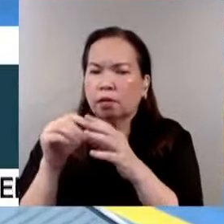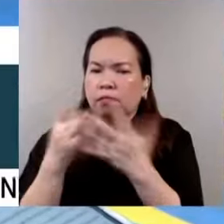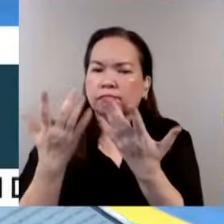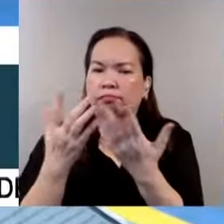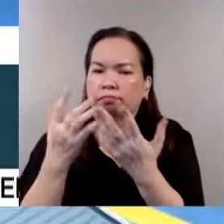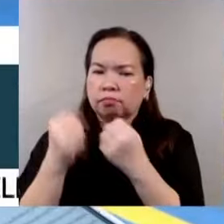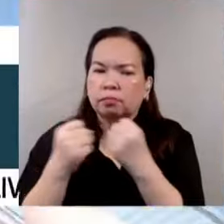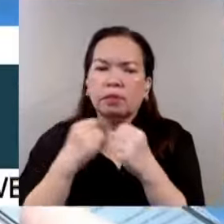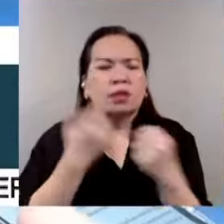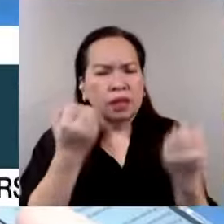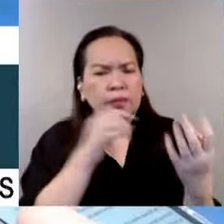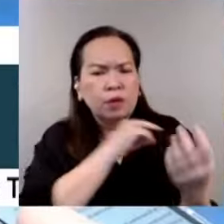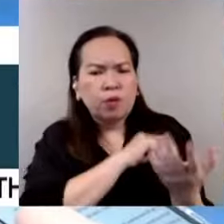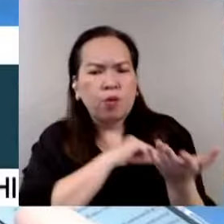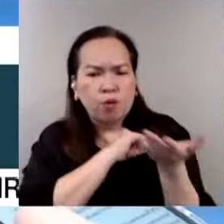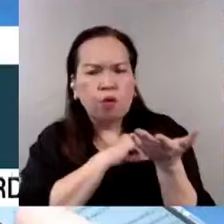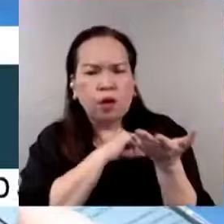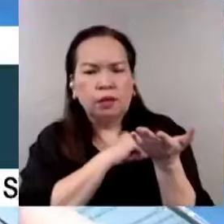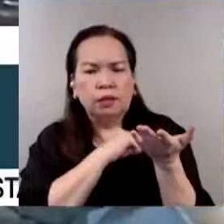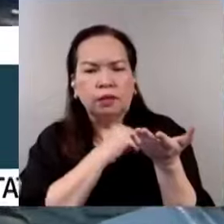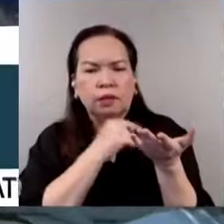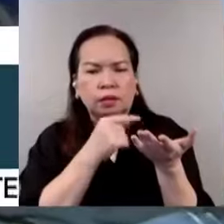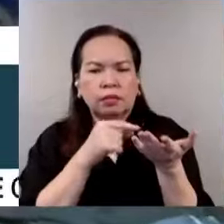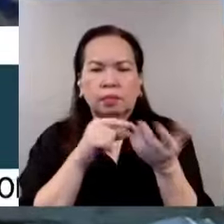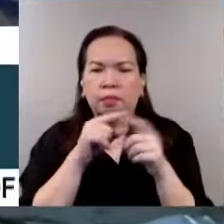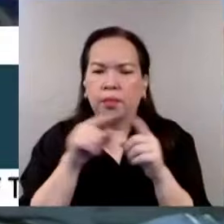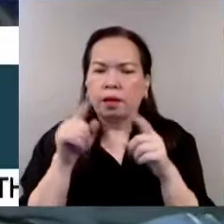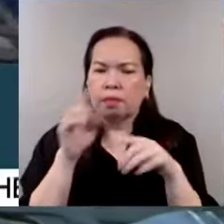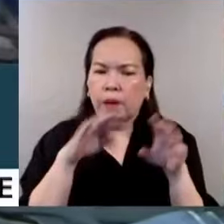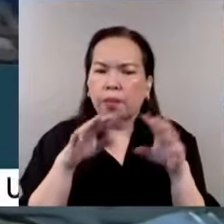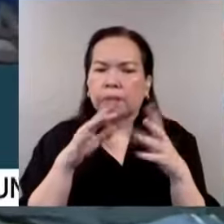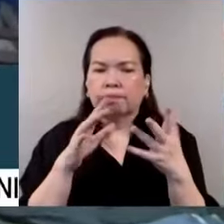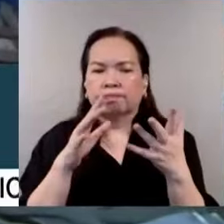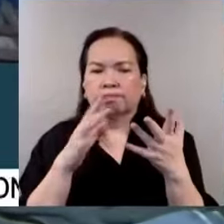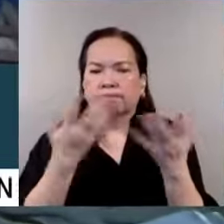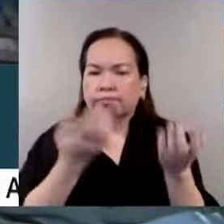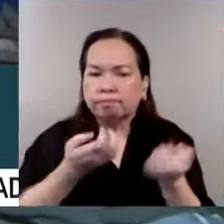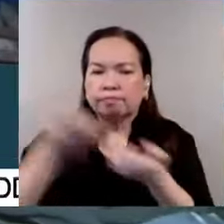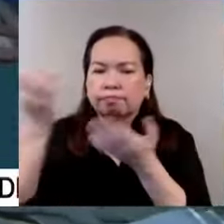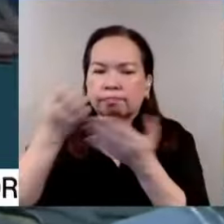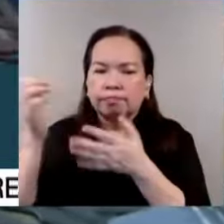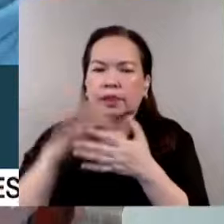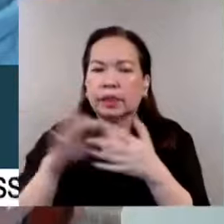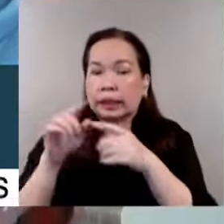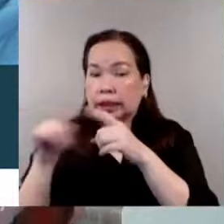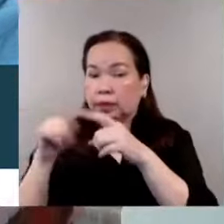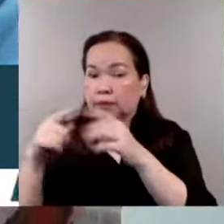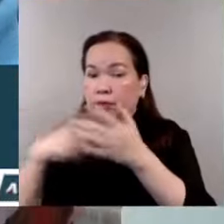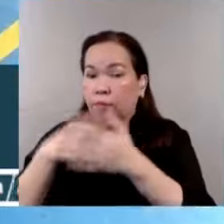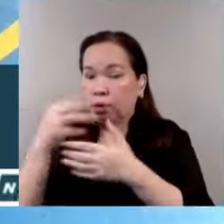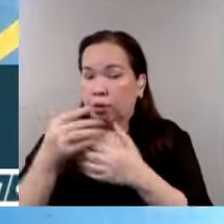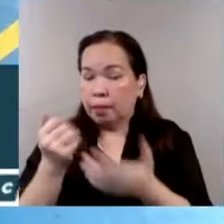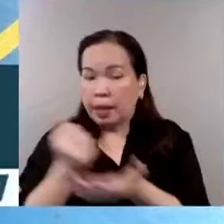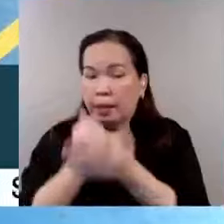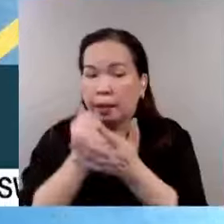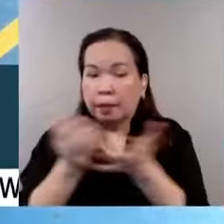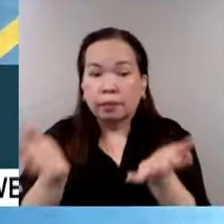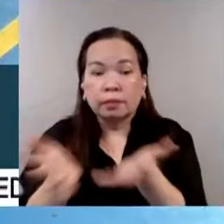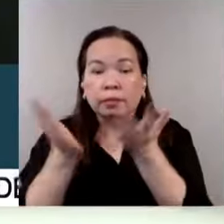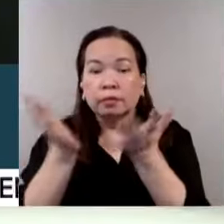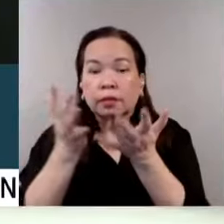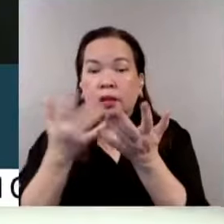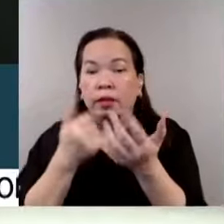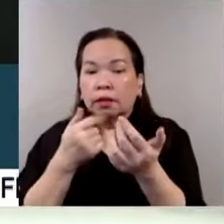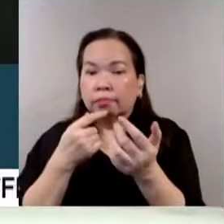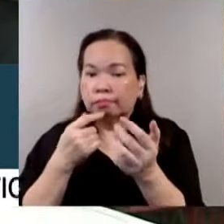ipapag-mass production mo na, hindi namin kayang i-produce. Programs to help Philippine businesses like Noel's to scale up and improve competitiveness